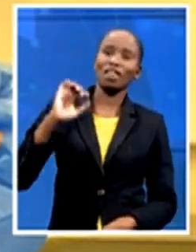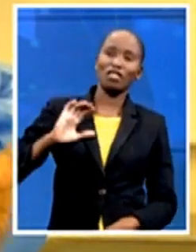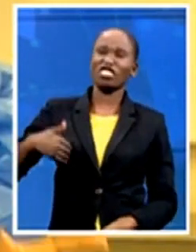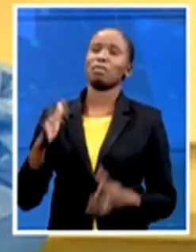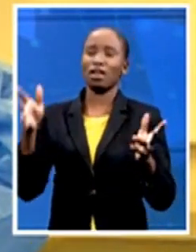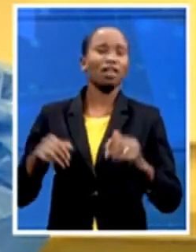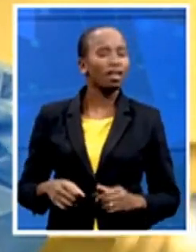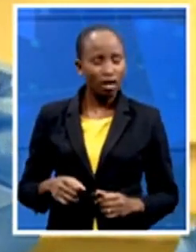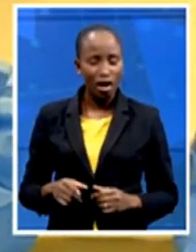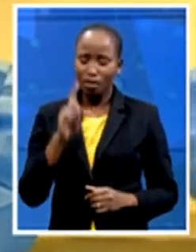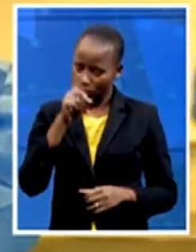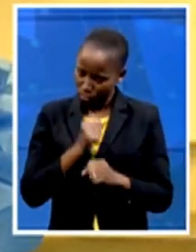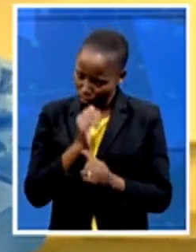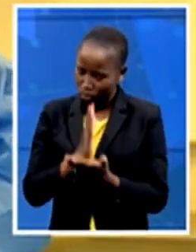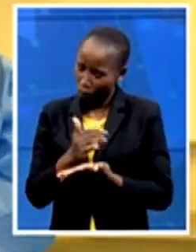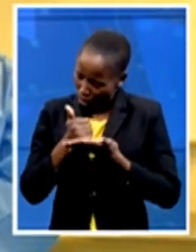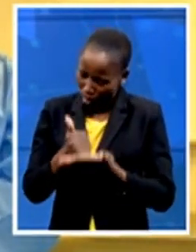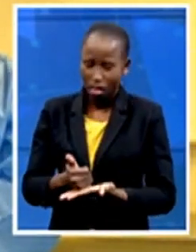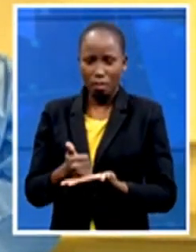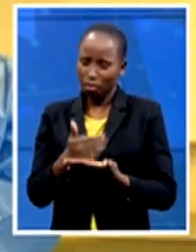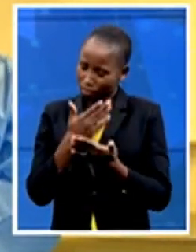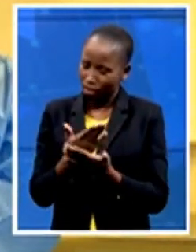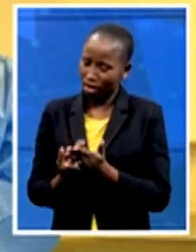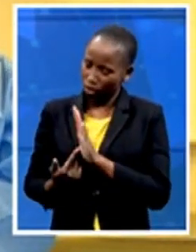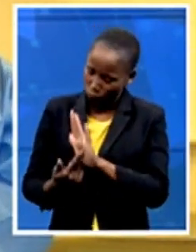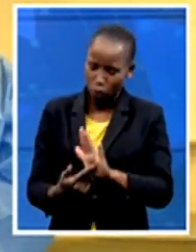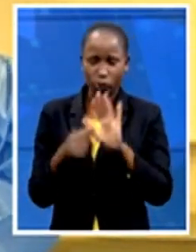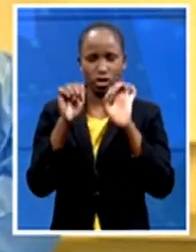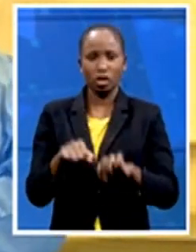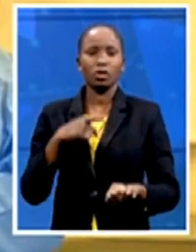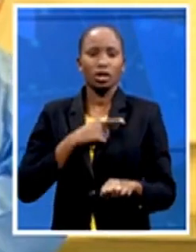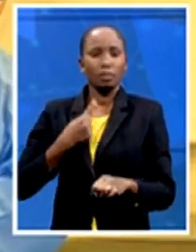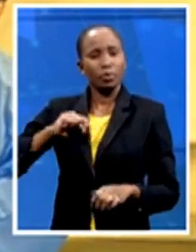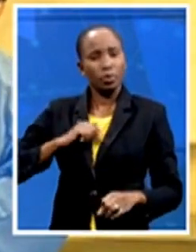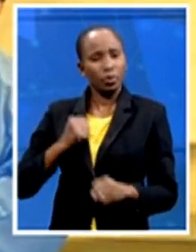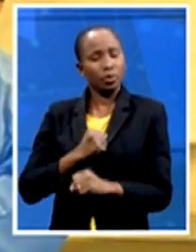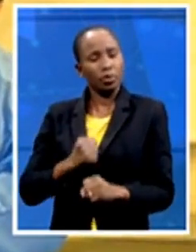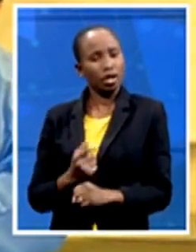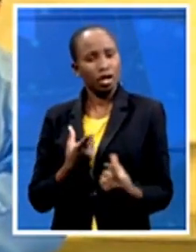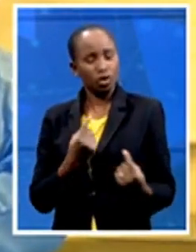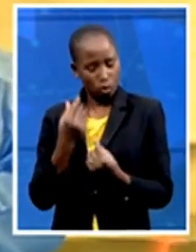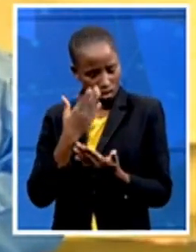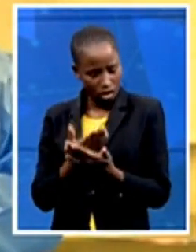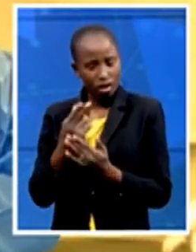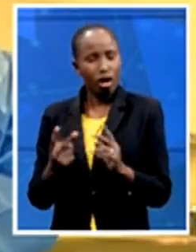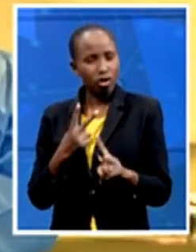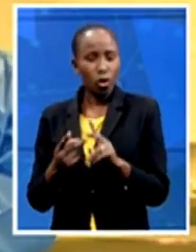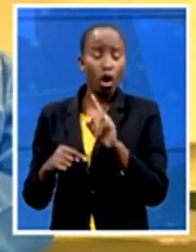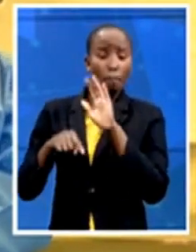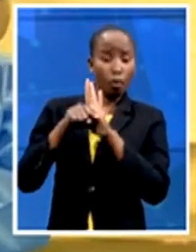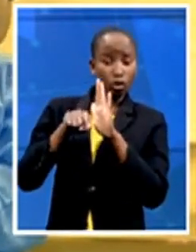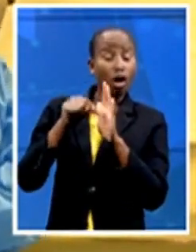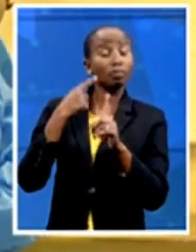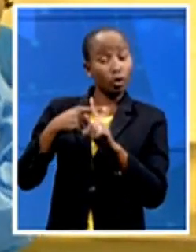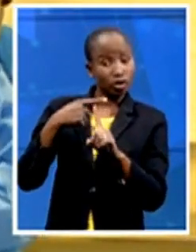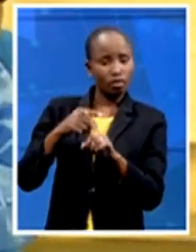praised because of the work that we can do. We can also impact positively in the lives of our fellow women. So that is what we want to